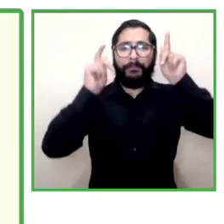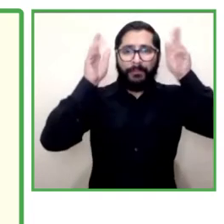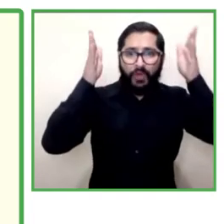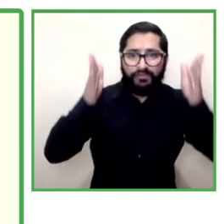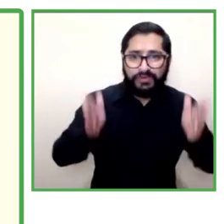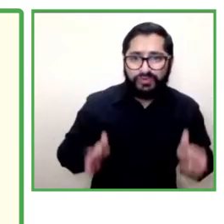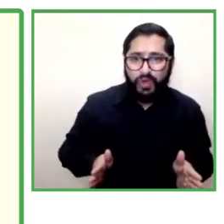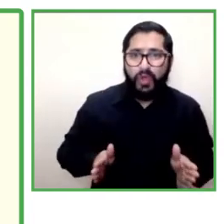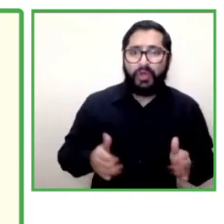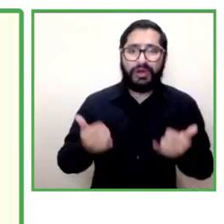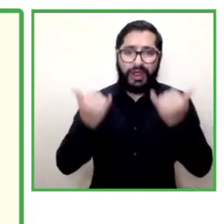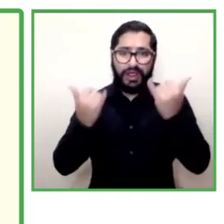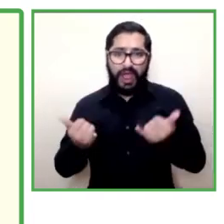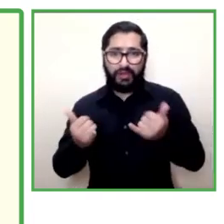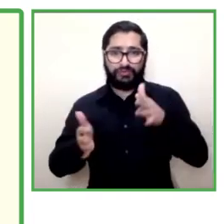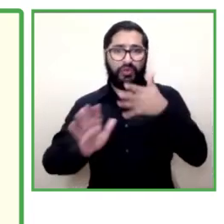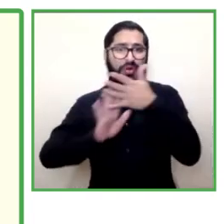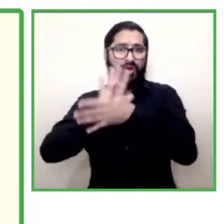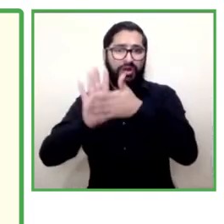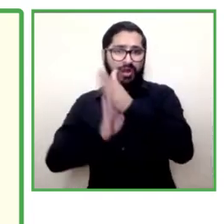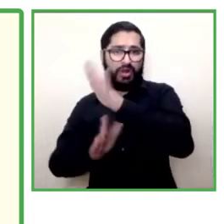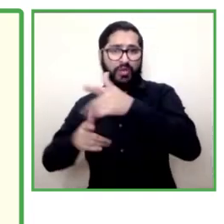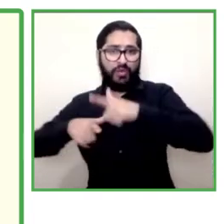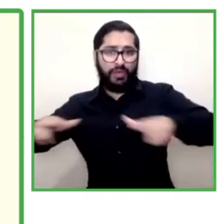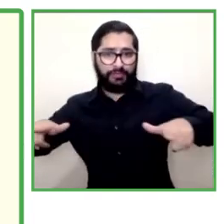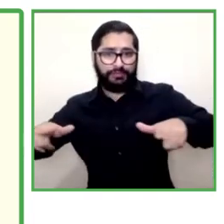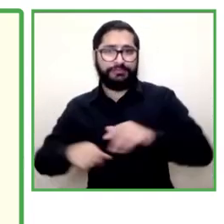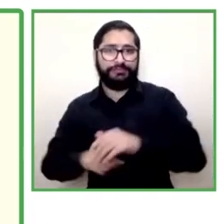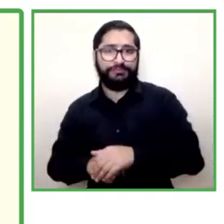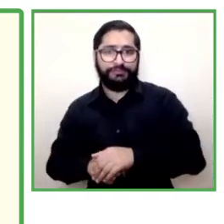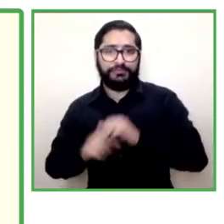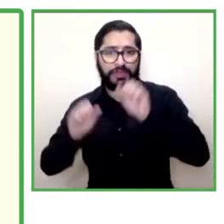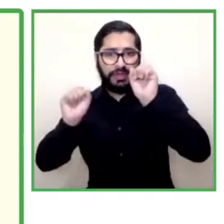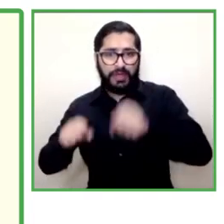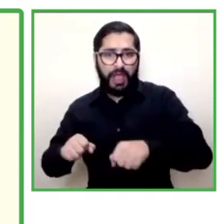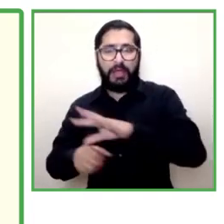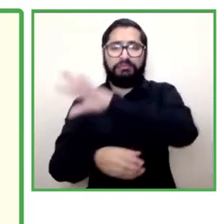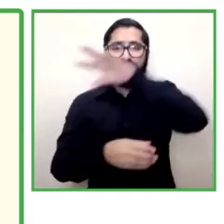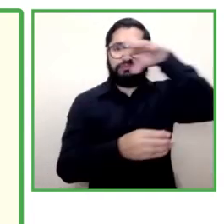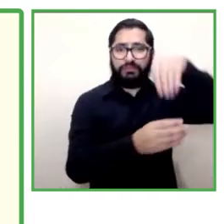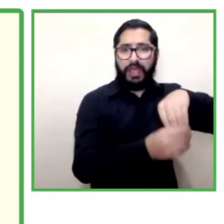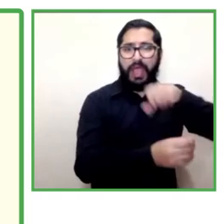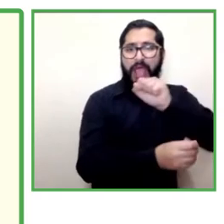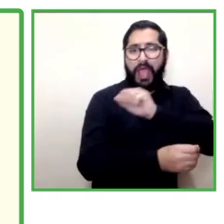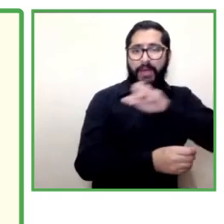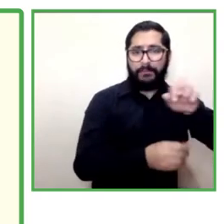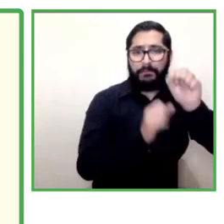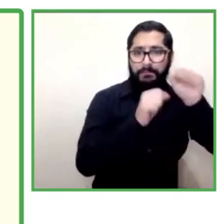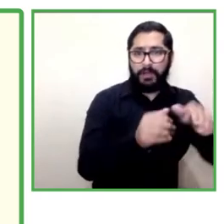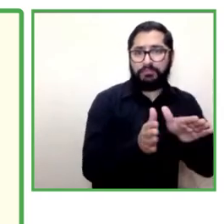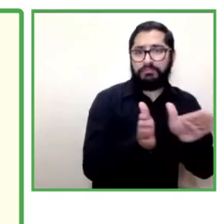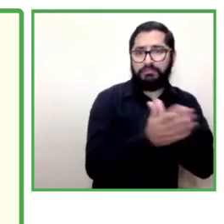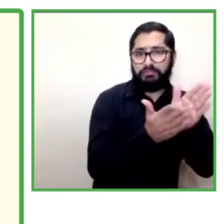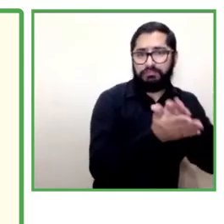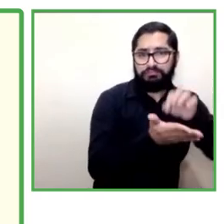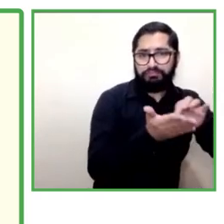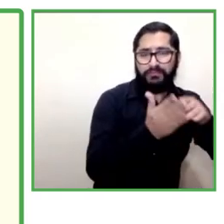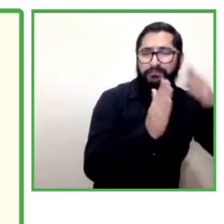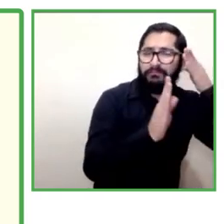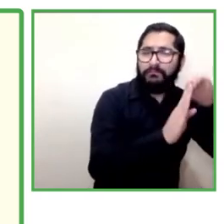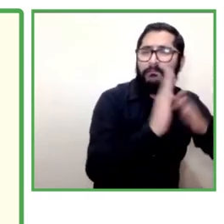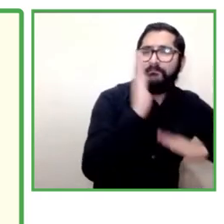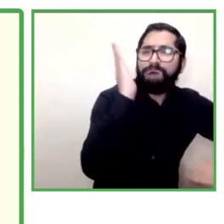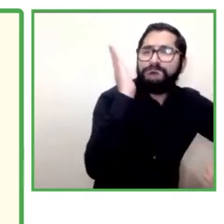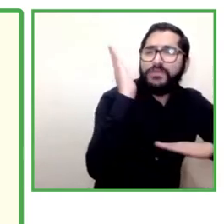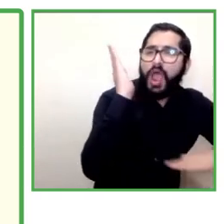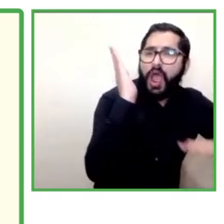class, and that the user base that we have in each country, let's say that we are now in Chile, and that you are